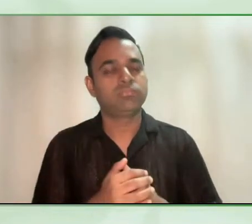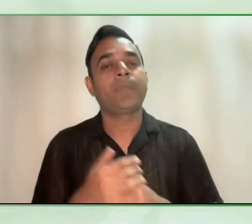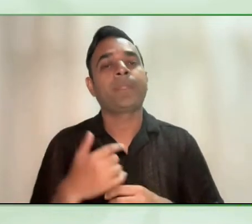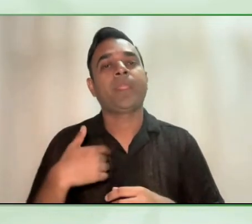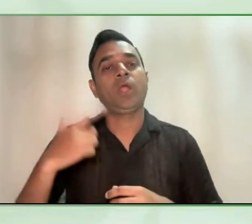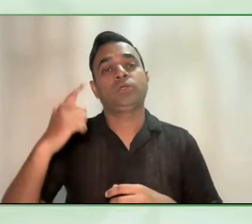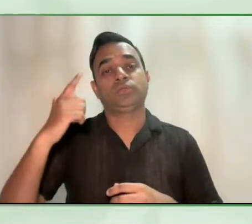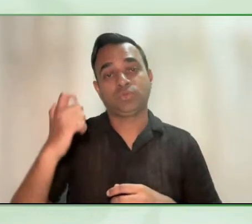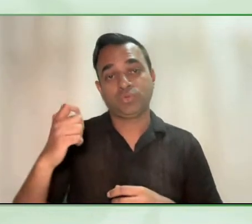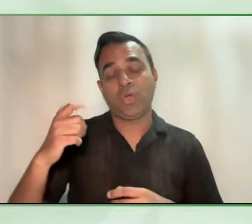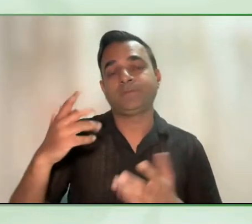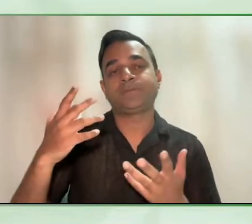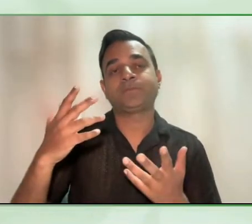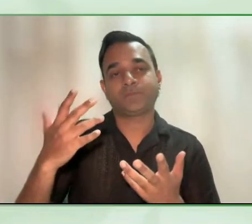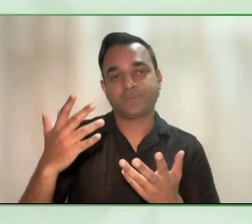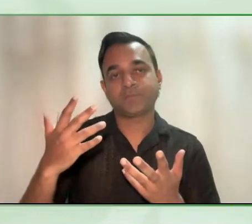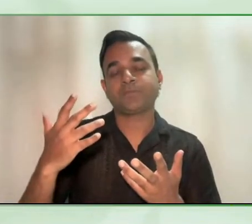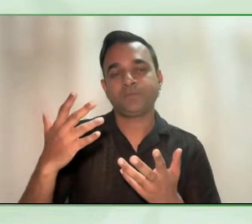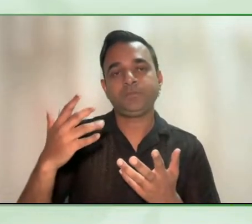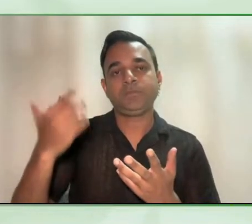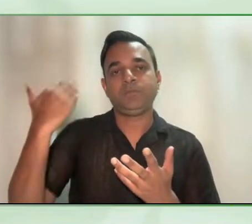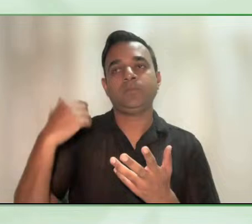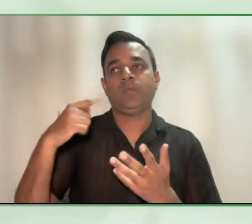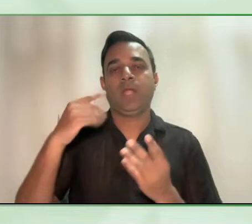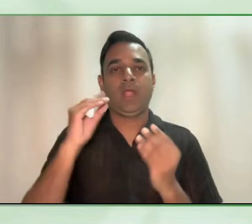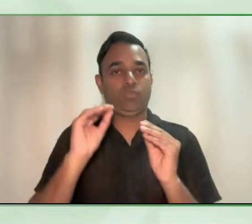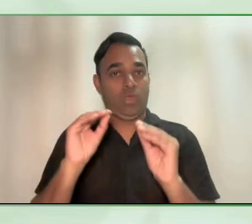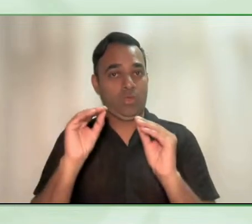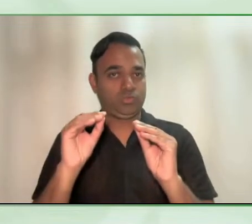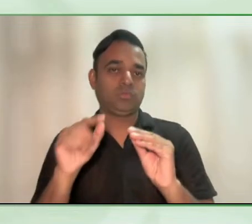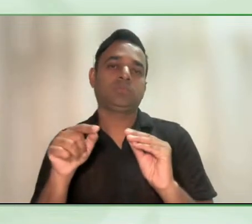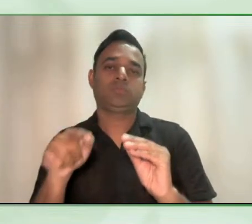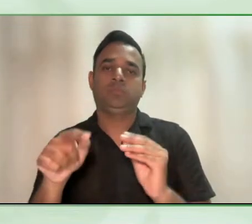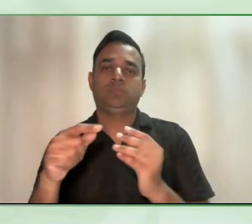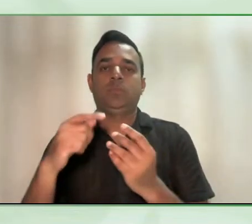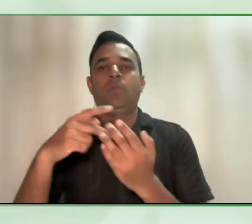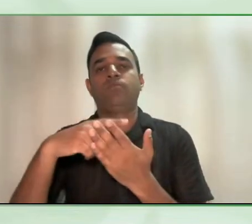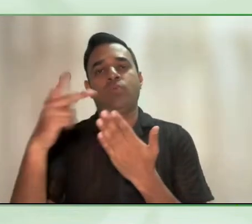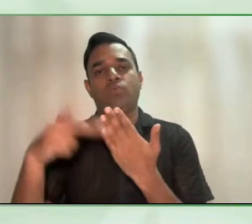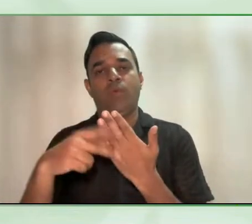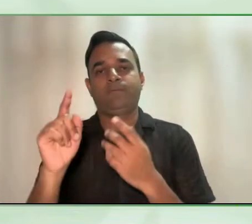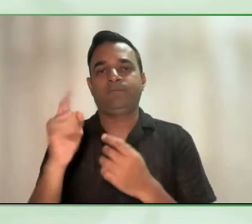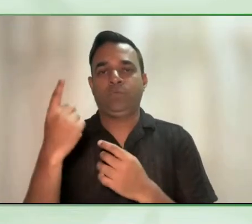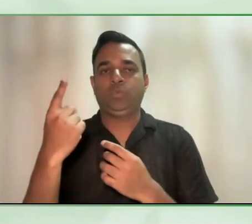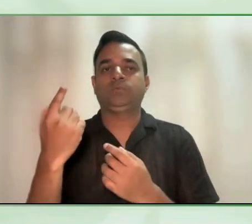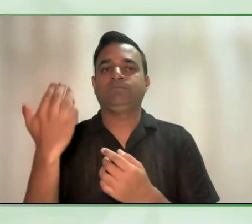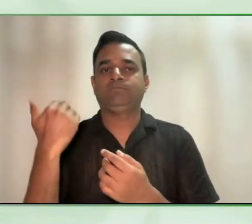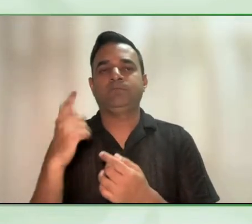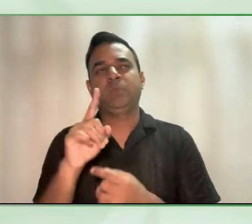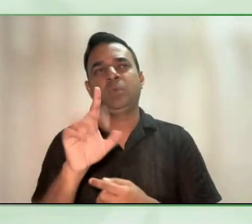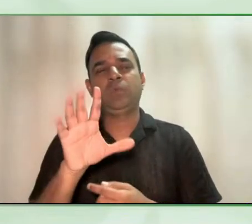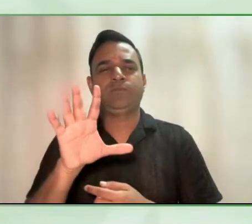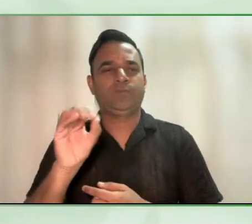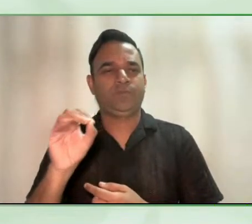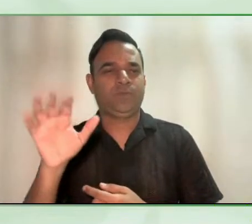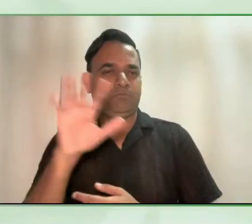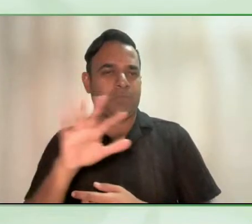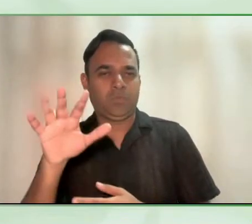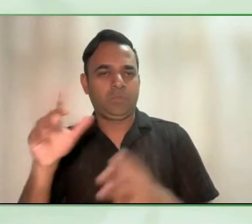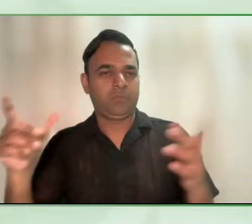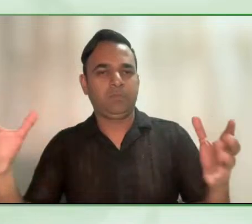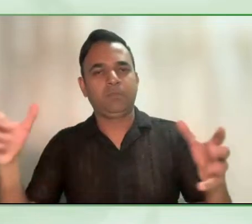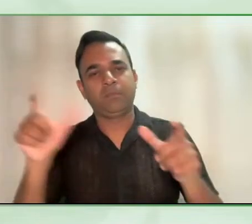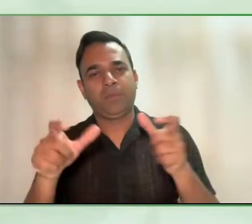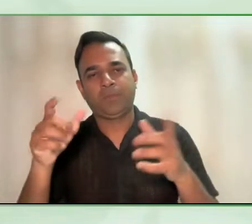we have this kind of primarily the thing I'm going to share with you today about is these community employment